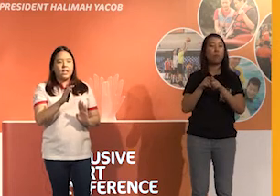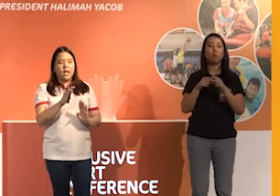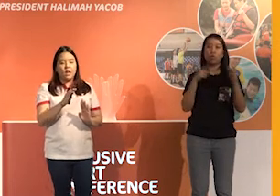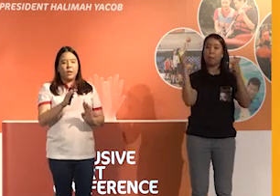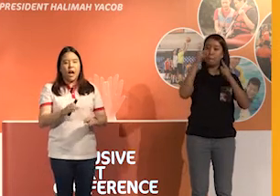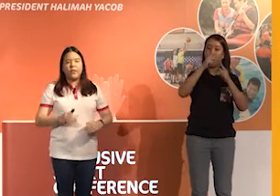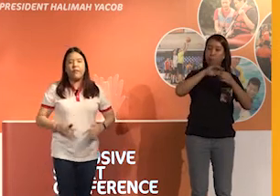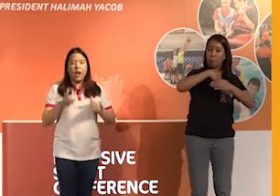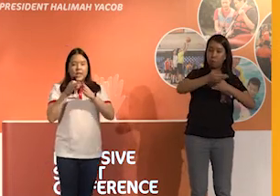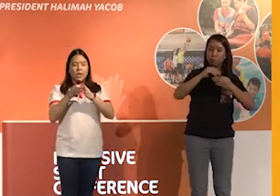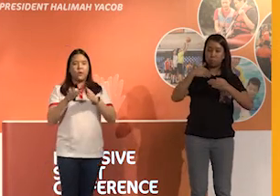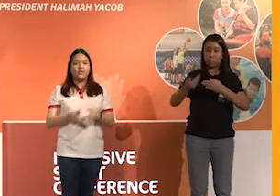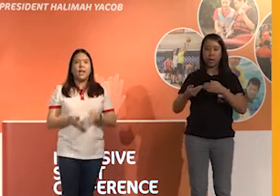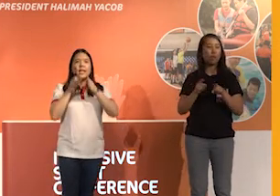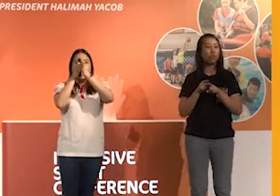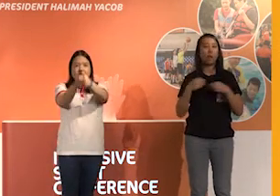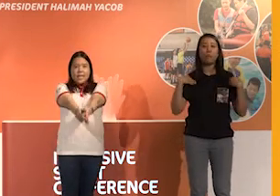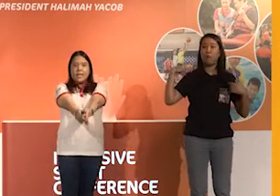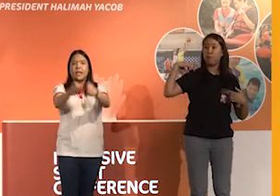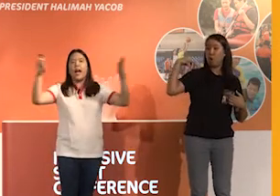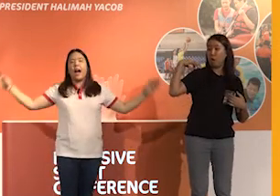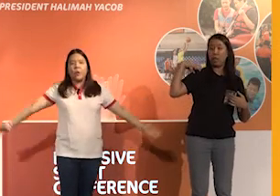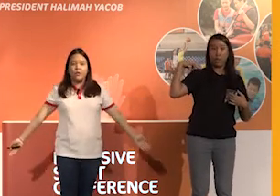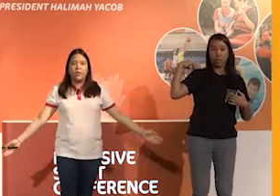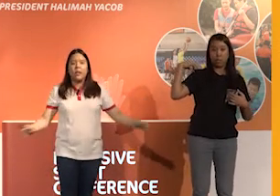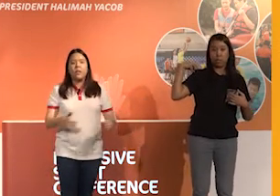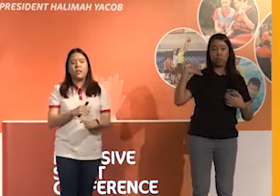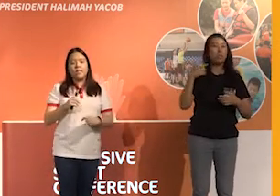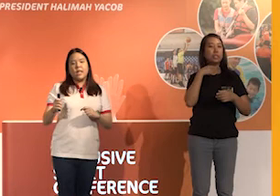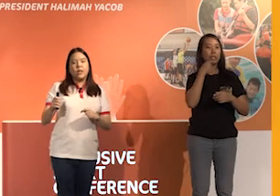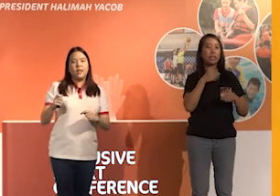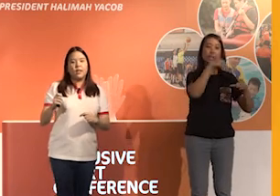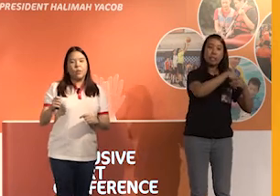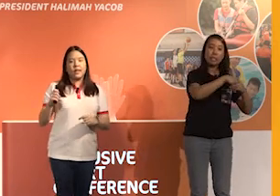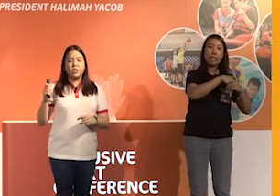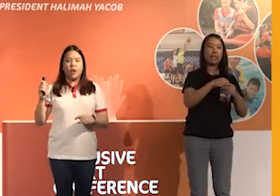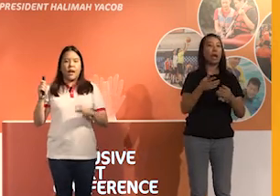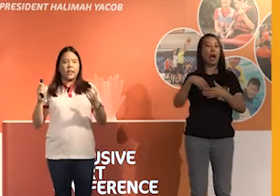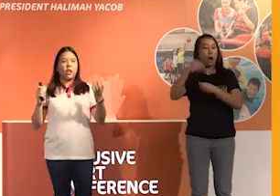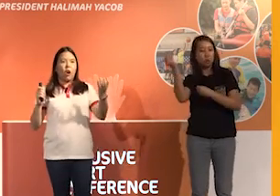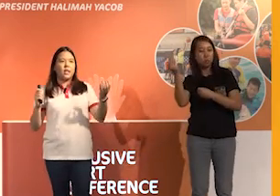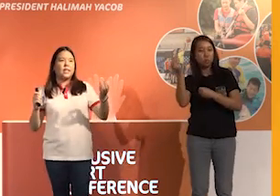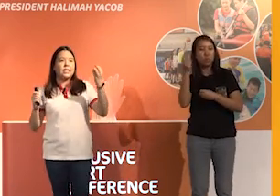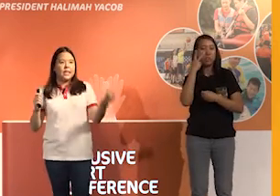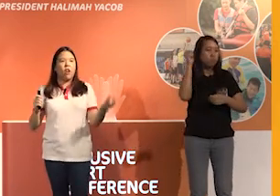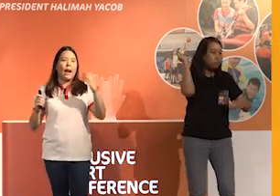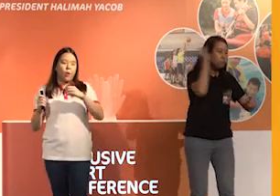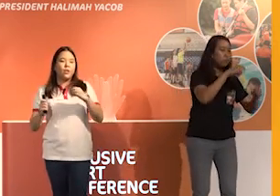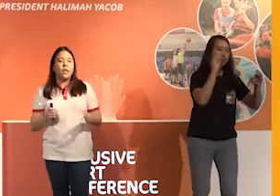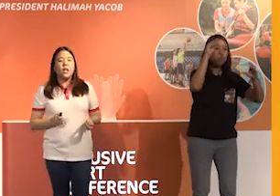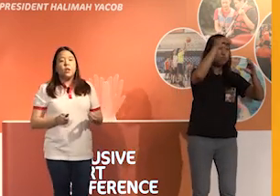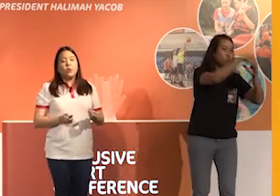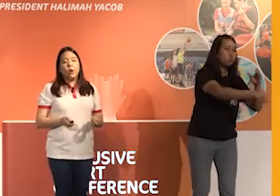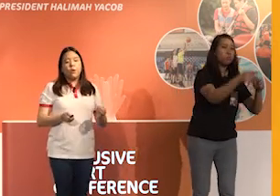but we have a volunteer who will say in, out. You see whether your shuttlecock is in or